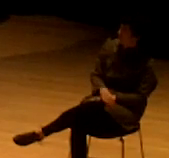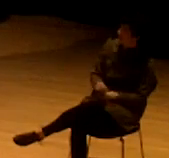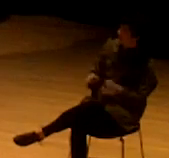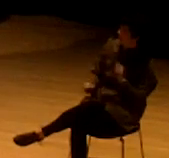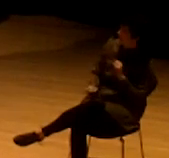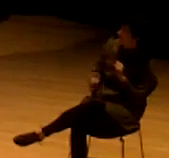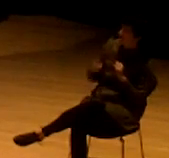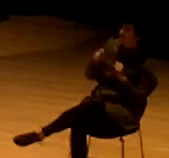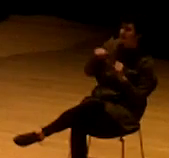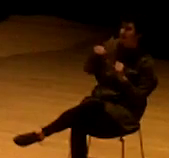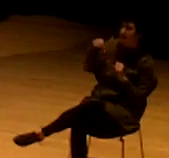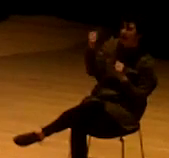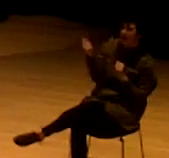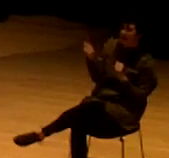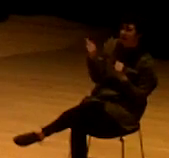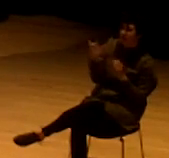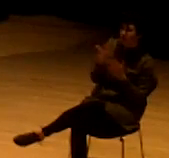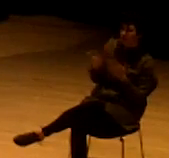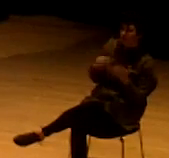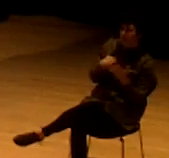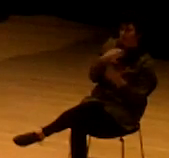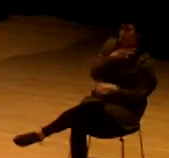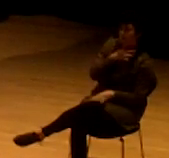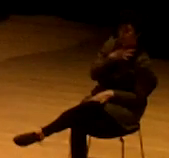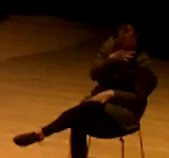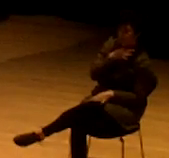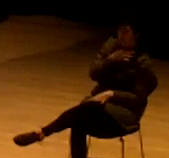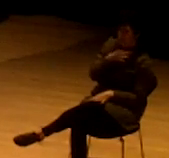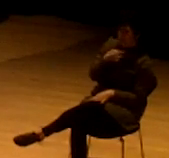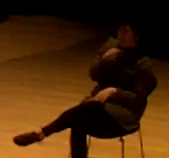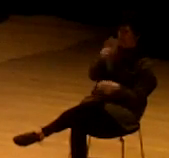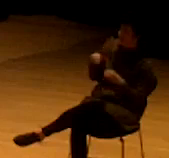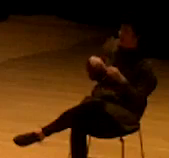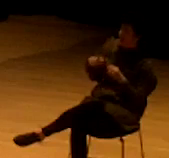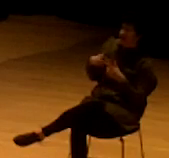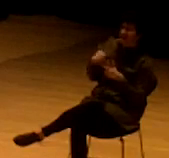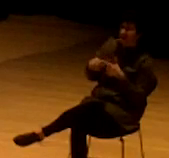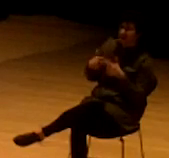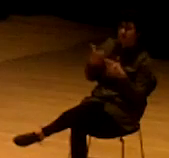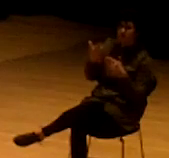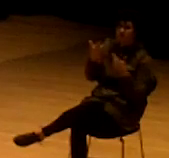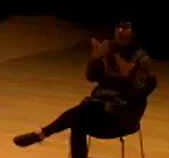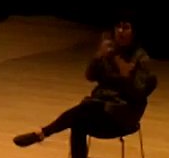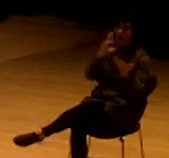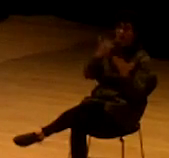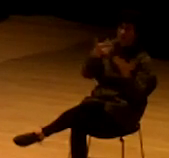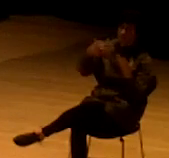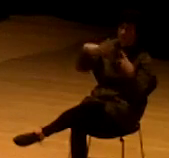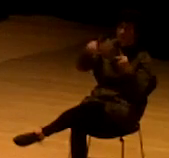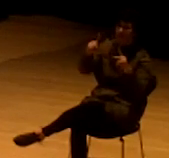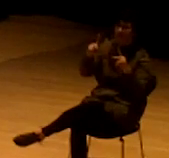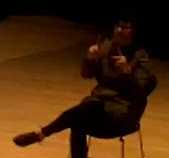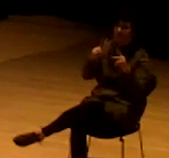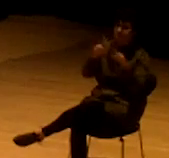and then you folks can ask each other things, and then we will turn it over to the audience.